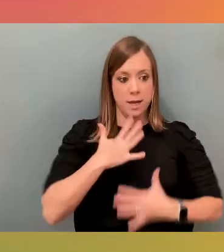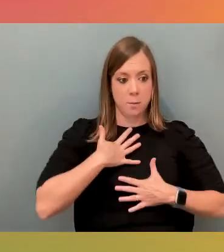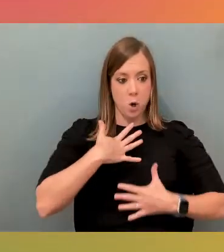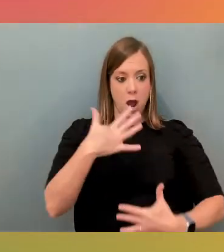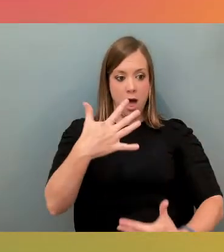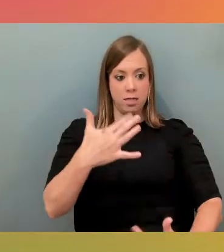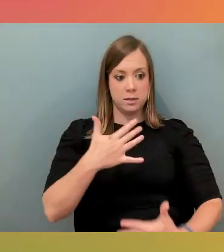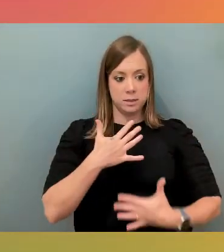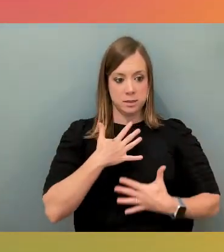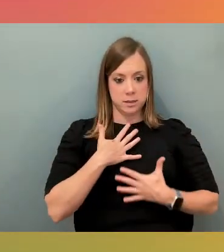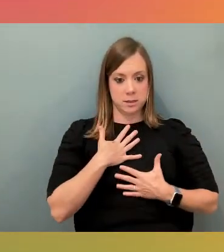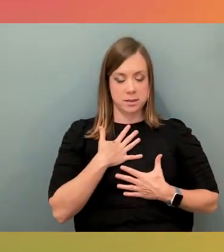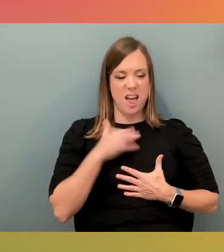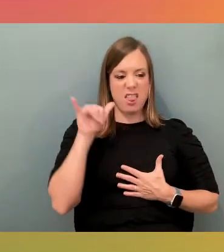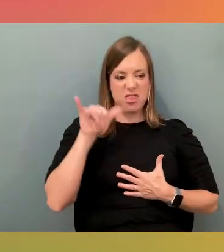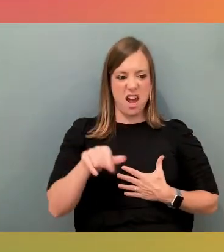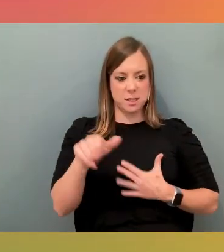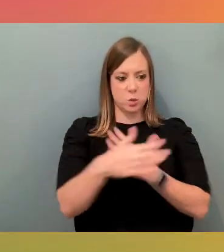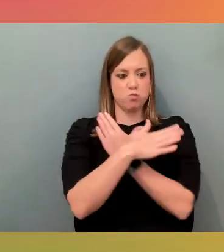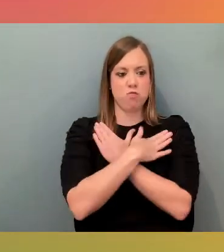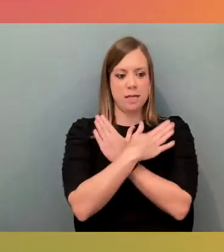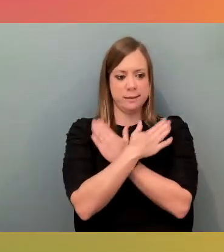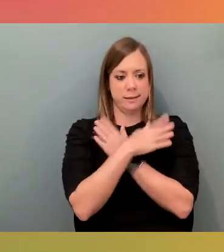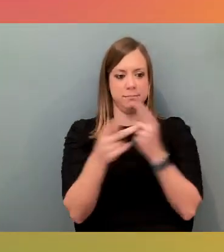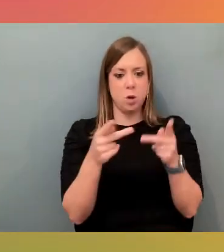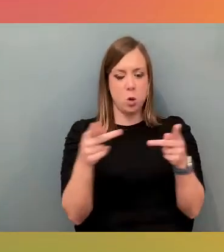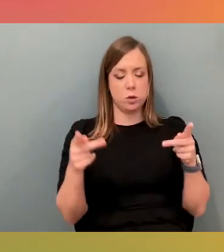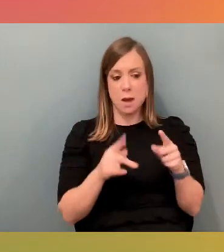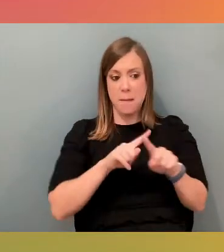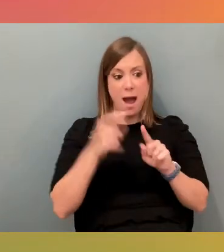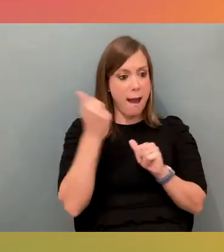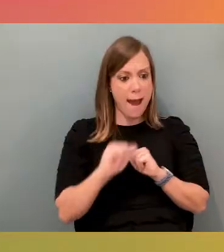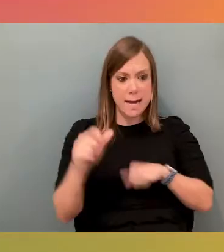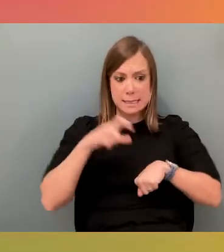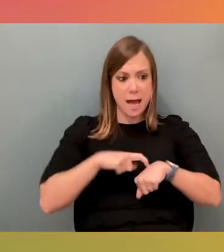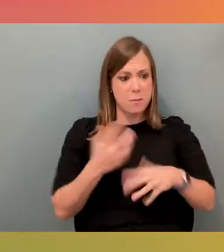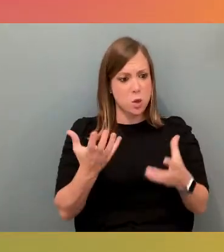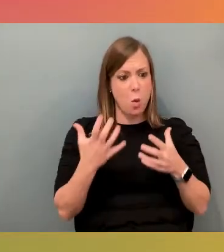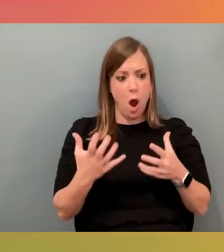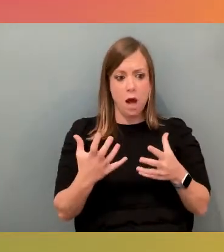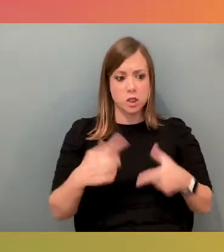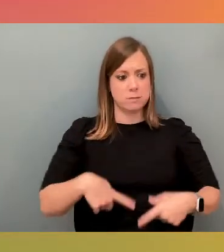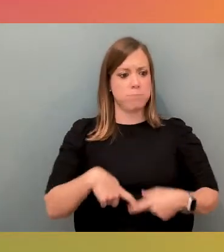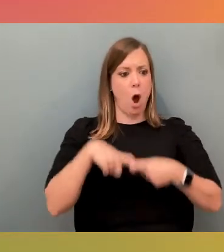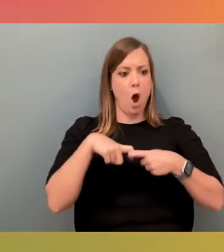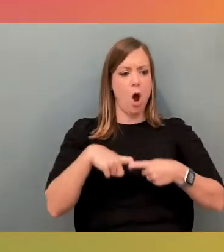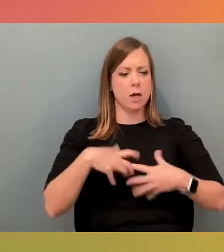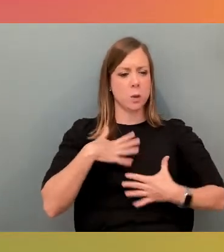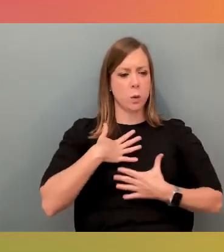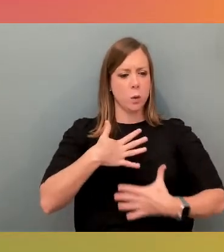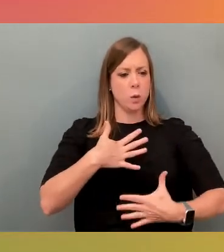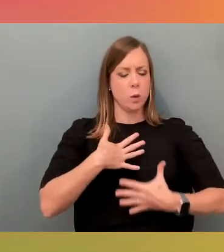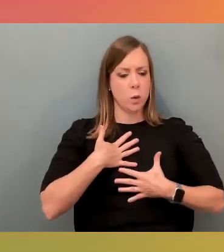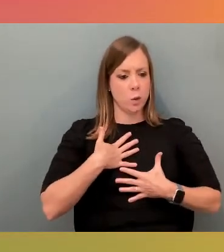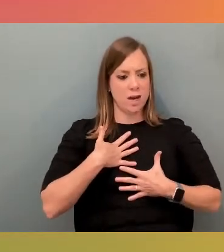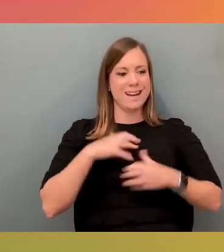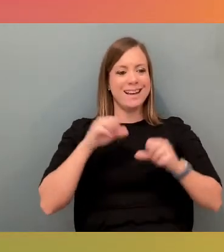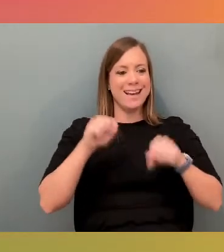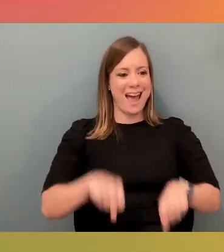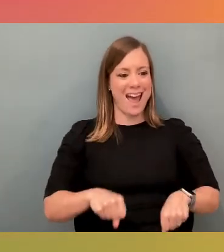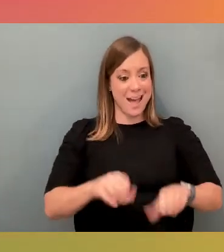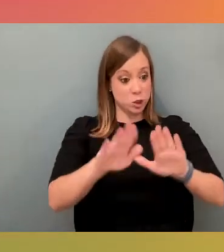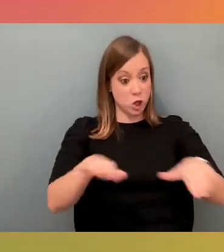This is our resting posture, but anytime you feel like you might want to take a break, know that child's pose is always